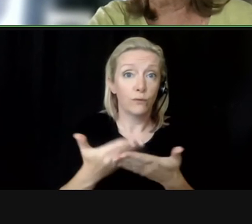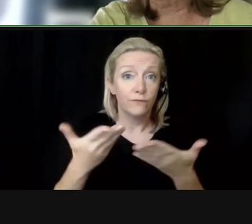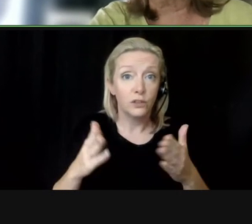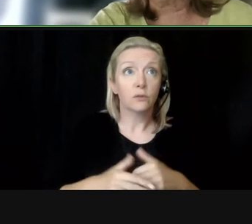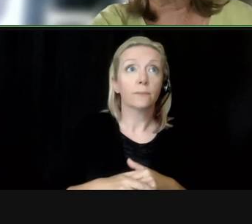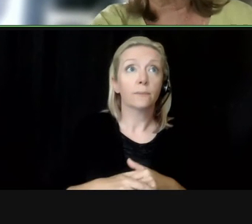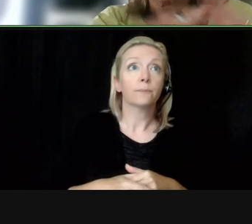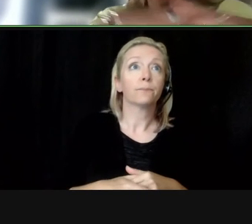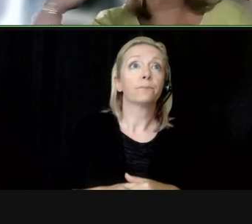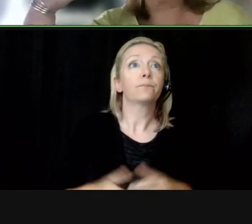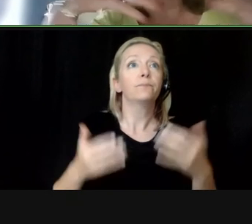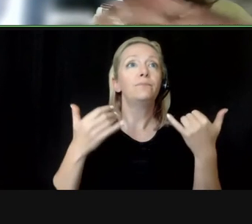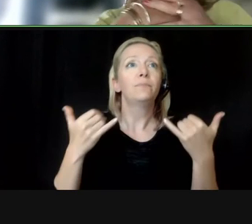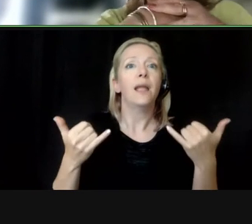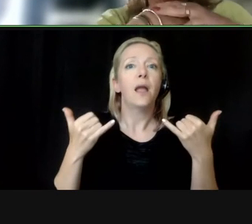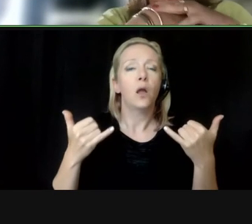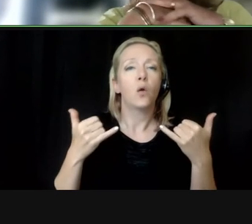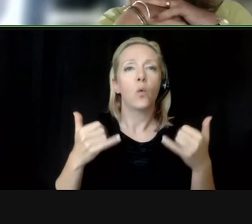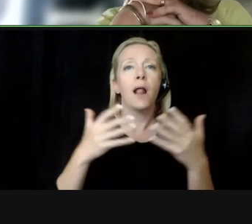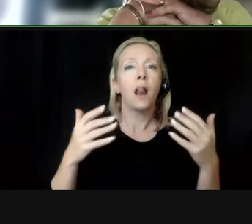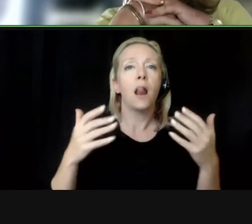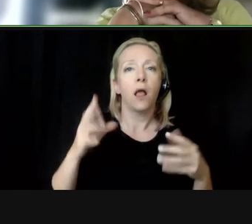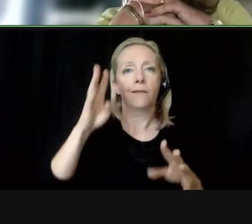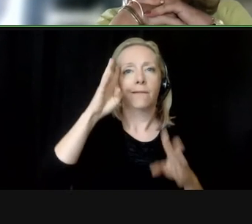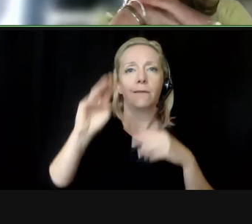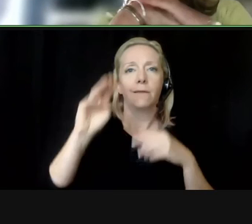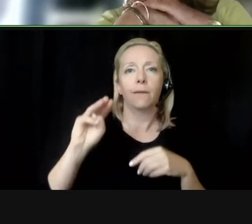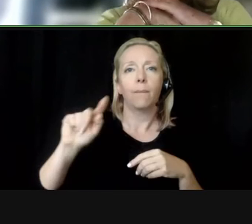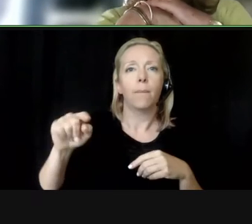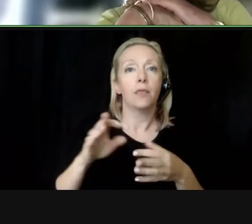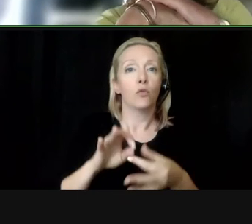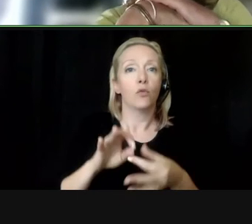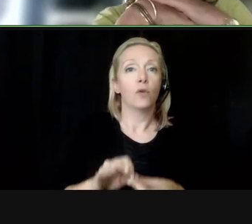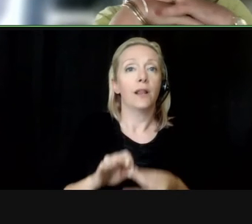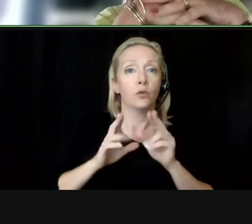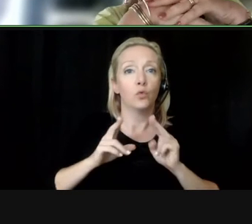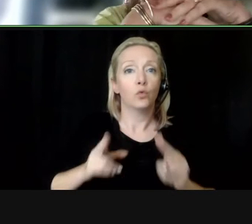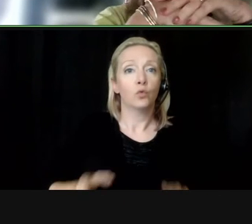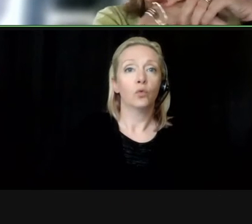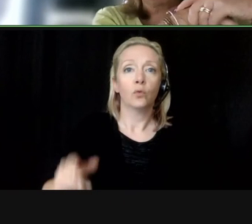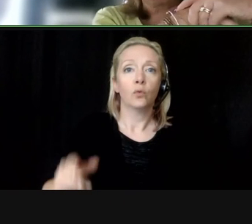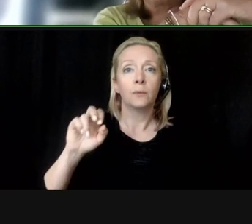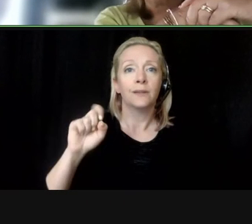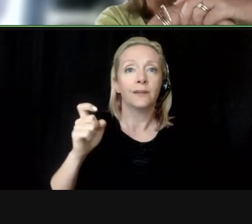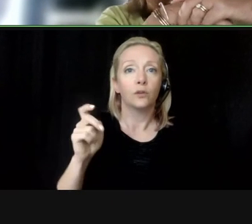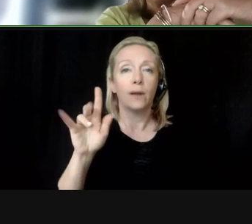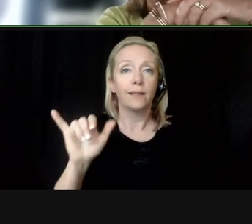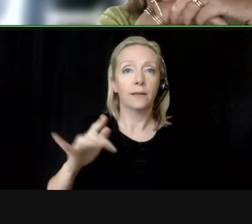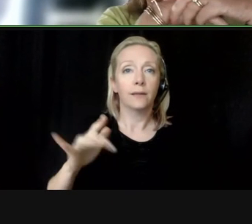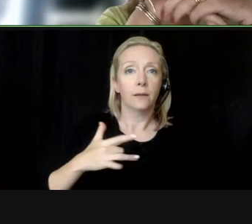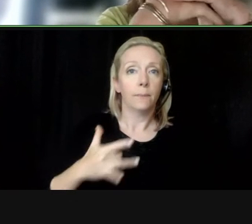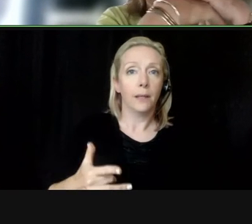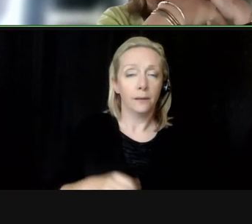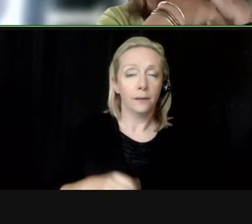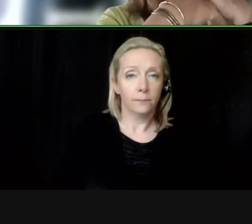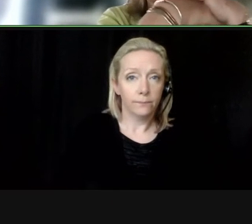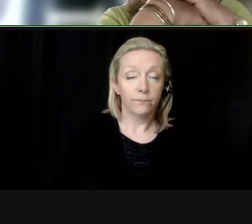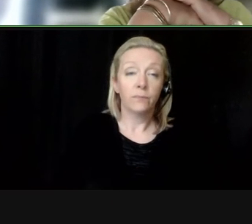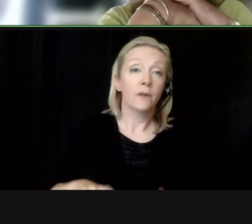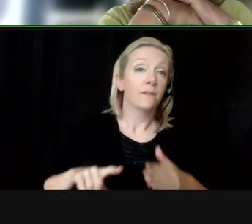a lot of myths that surround human sexuality, and this topic started to get explored back in the